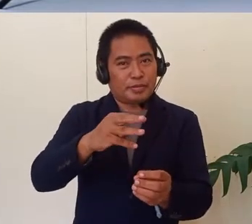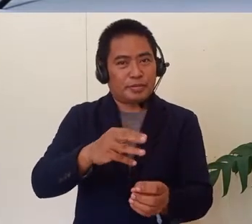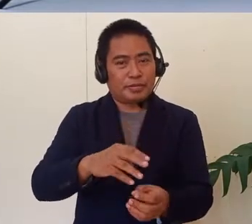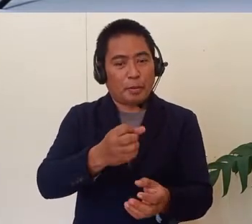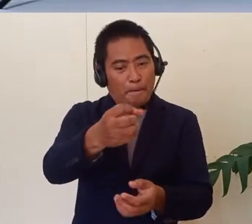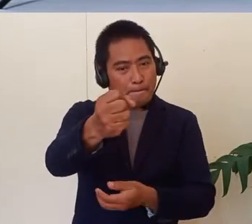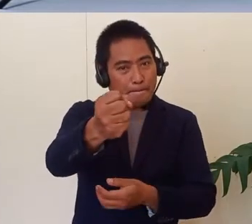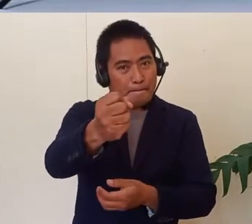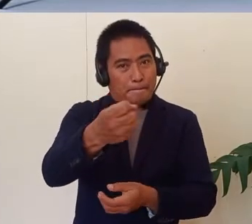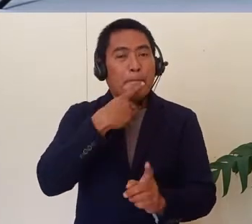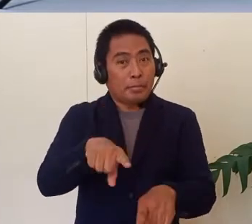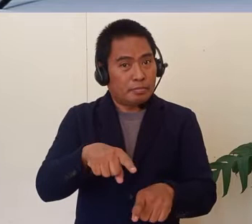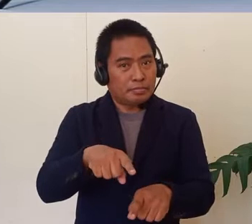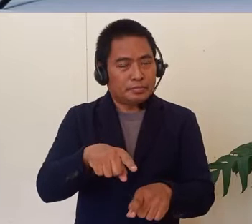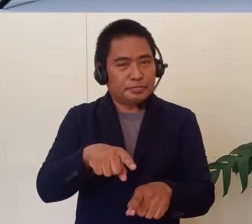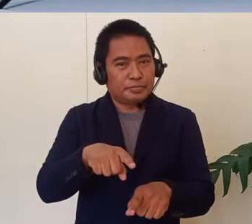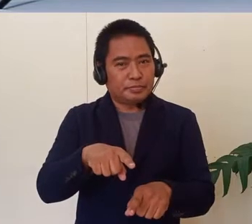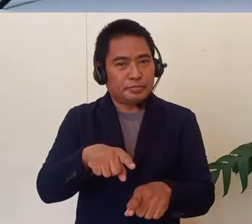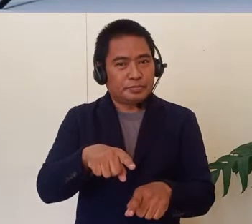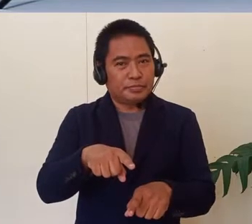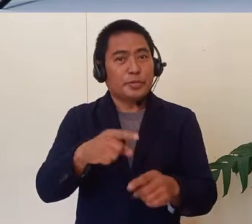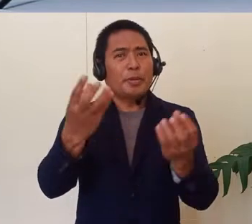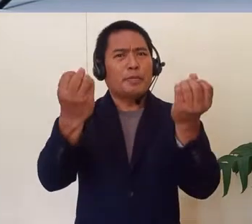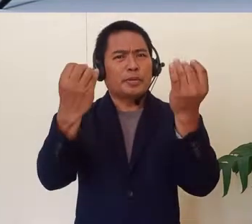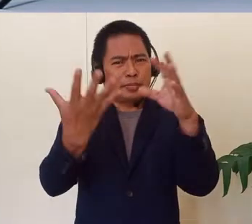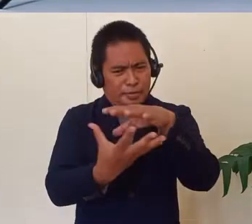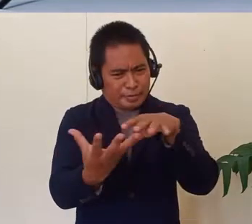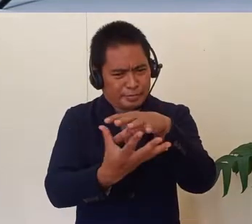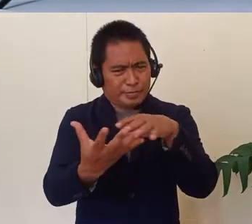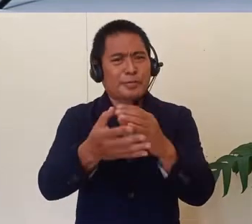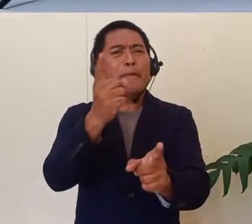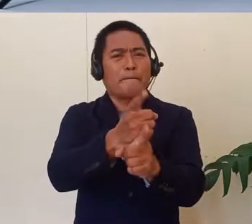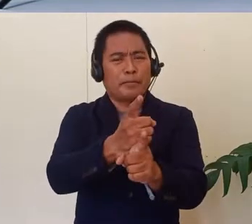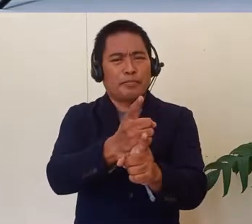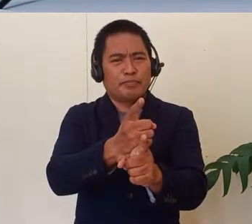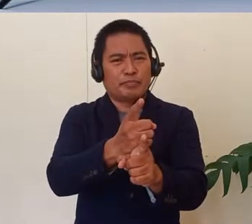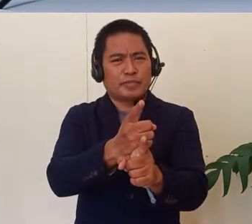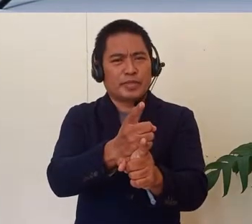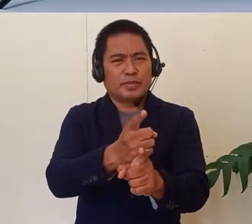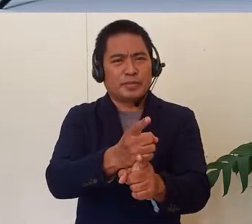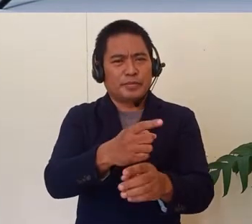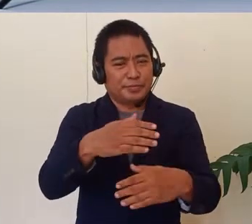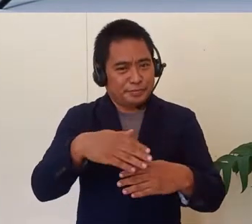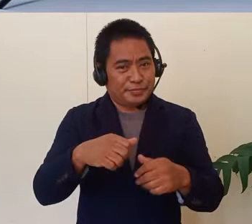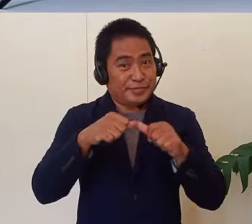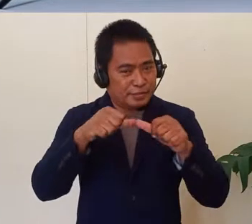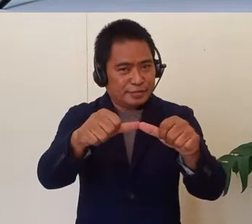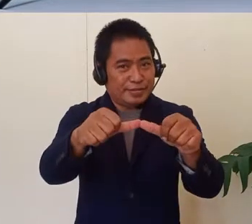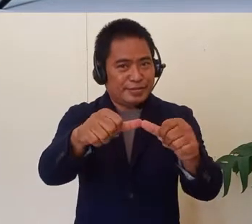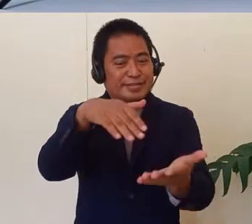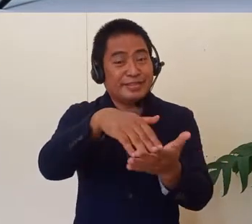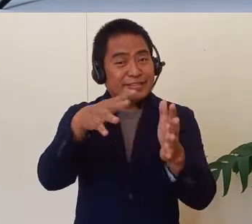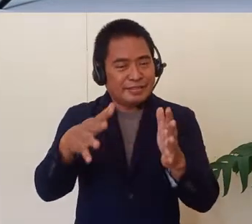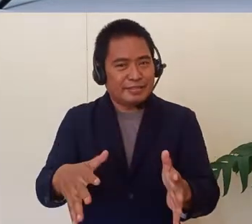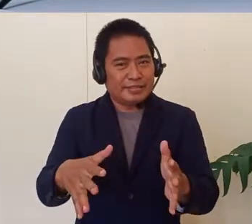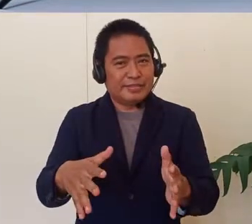Heterogeneous. Correct. Way to go, dear students. Can you continue with the rest of the items in